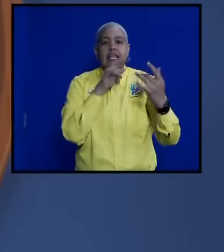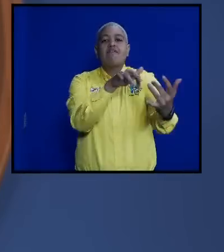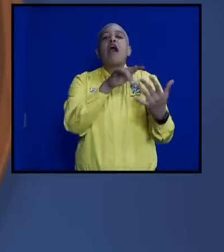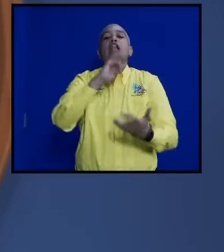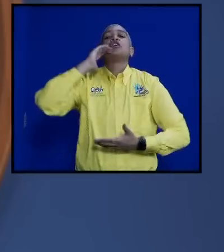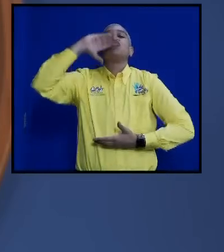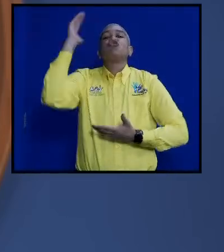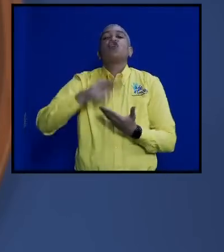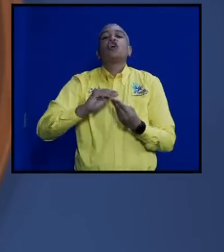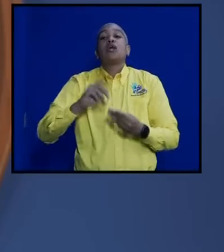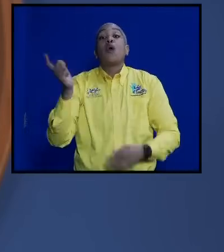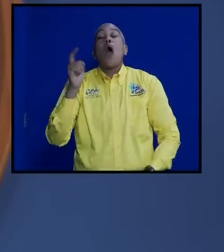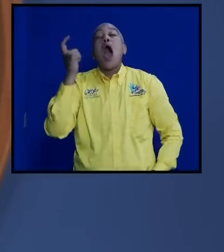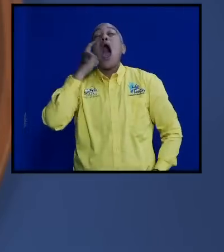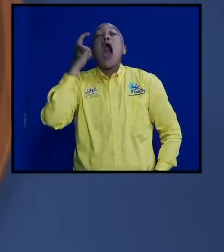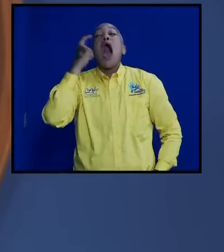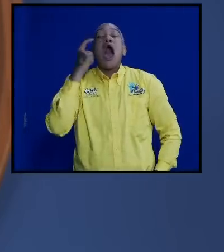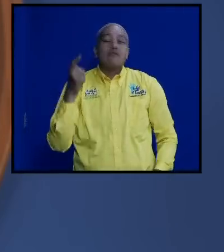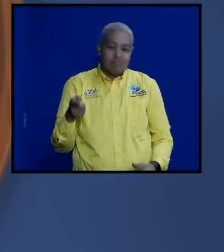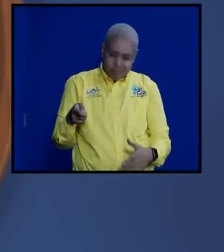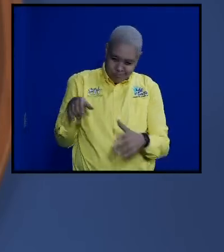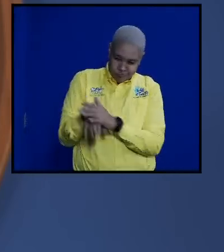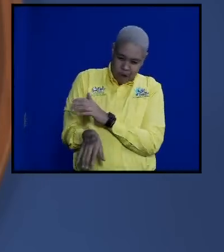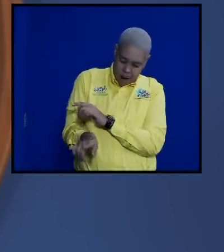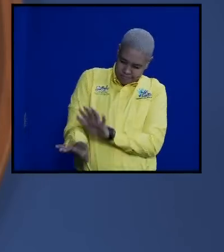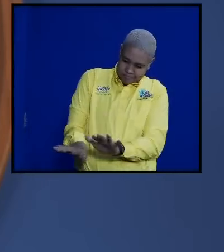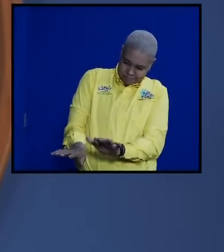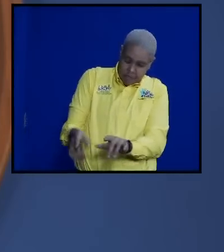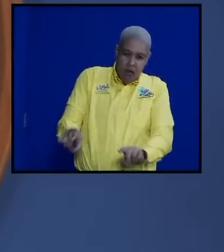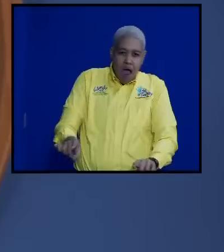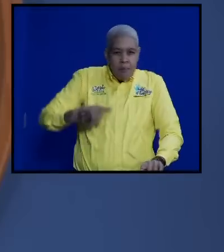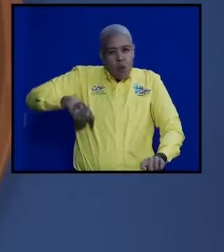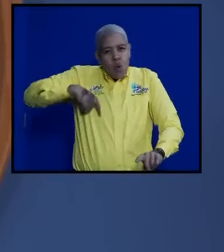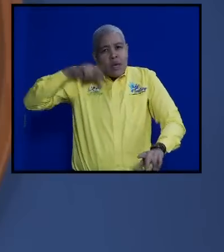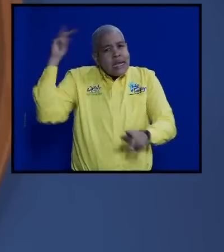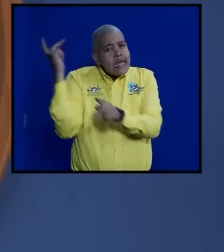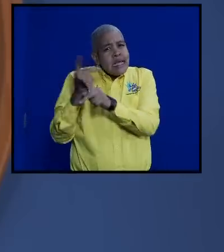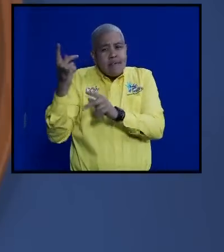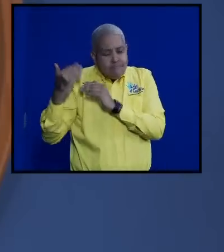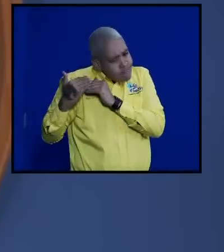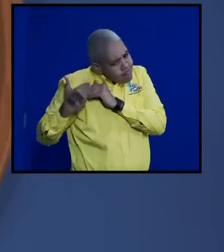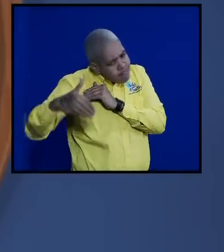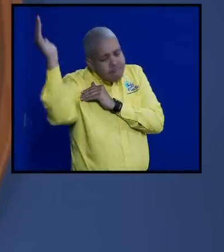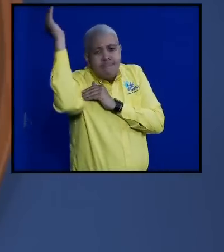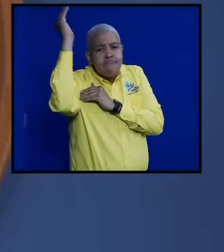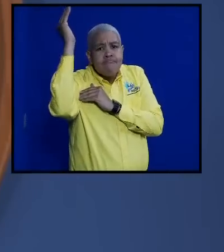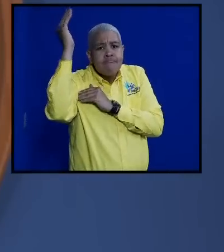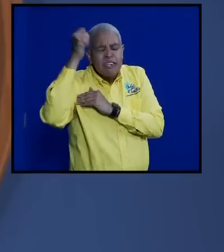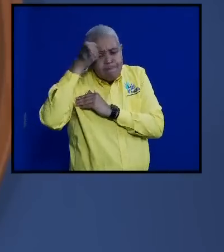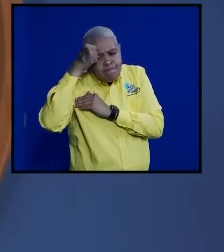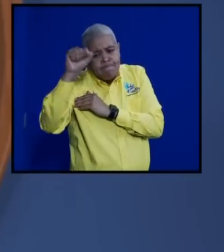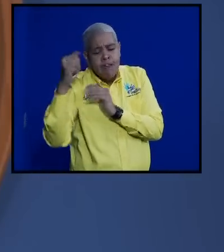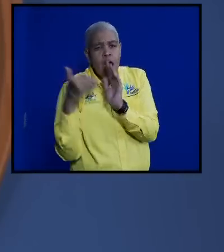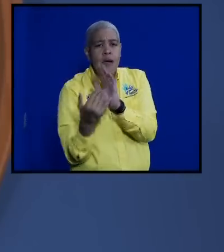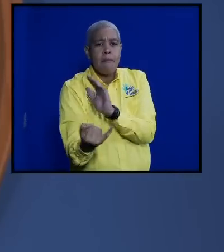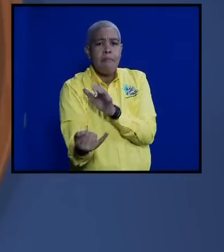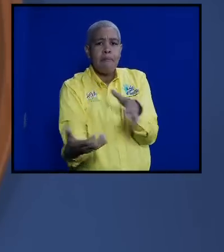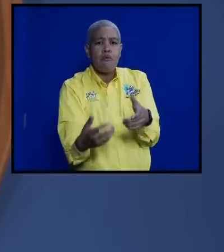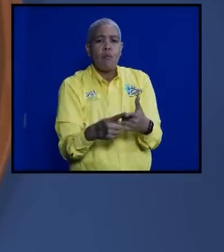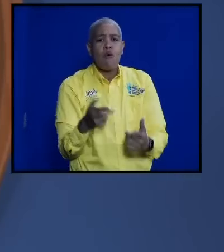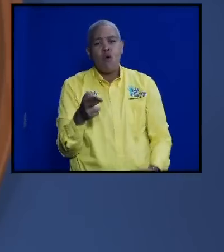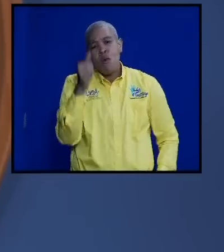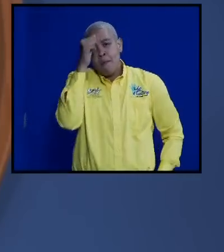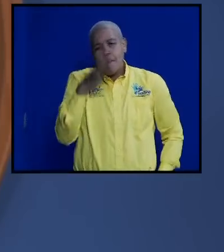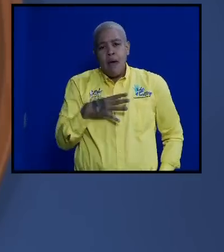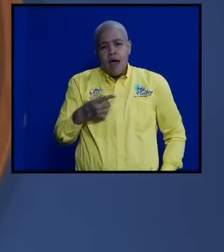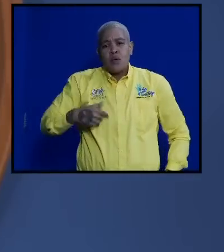reduction in hotspots. We'll continue to forge ahead relentlessly against gangs and gunmen. We'll continue